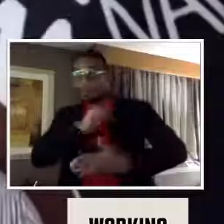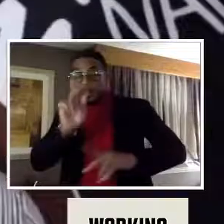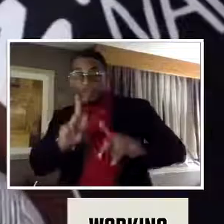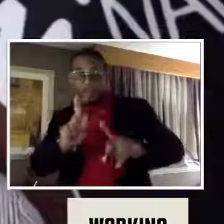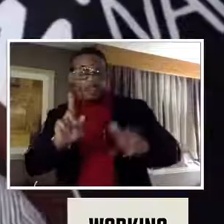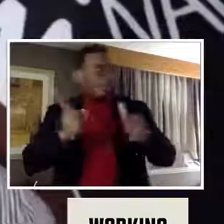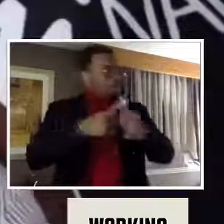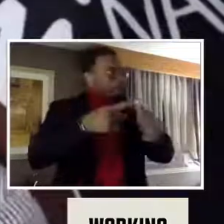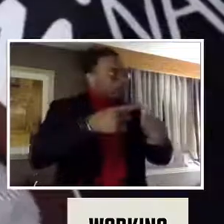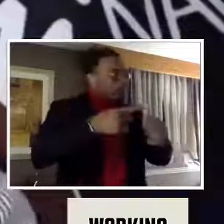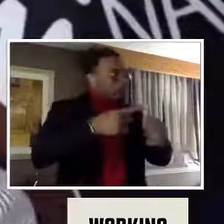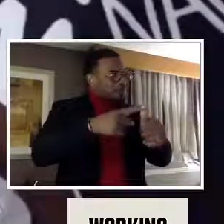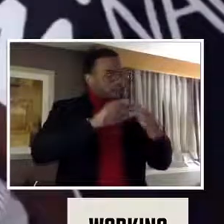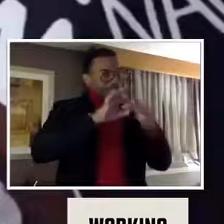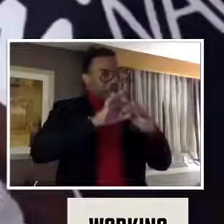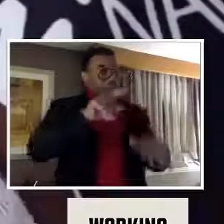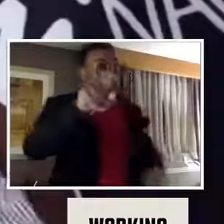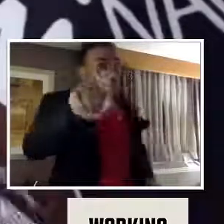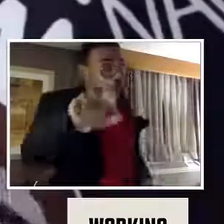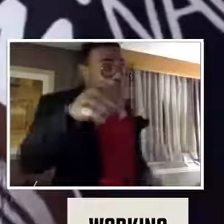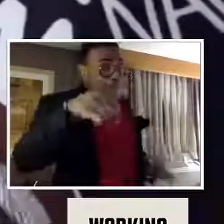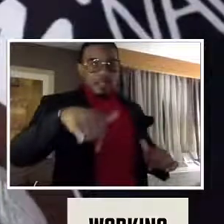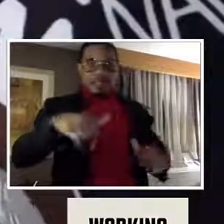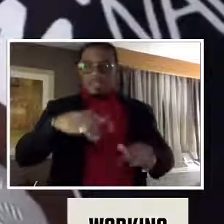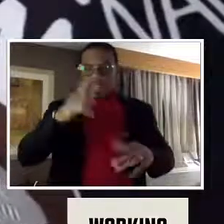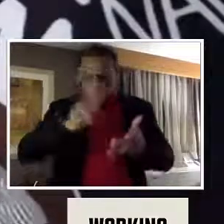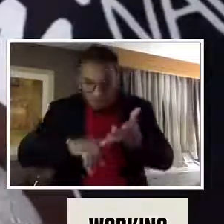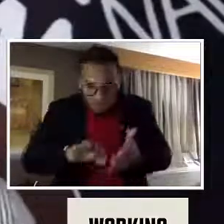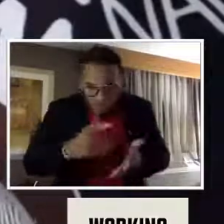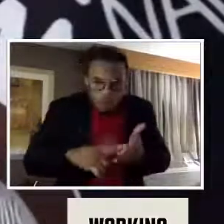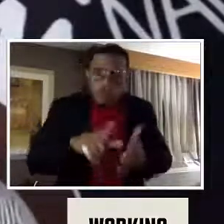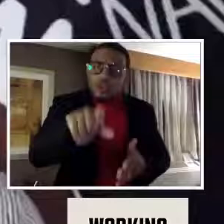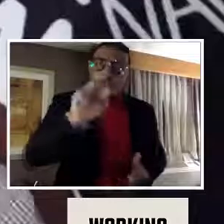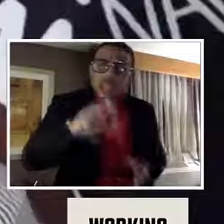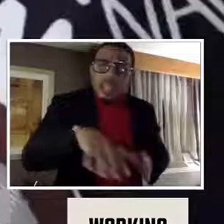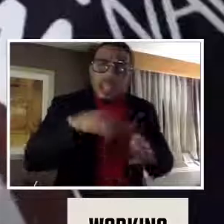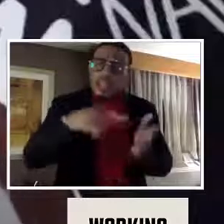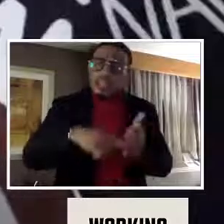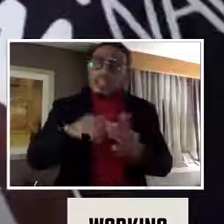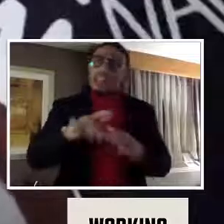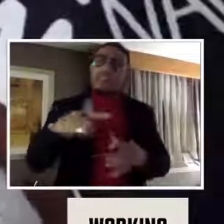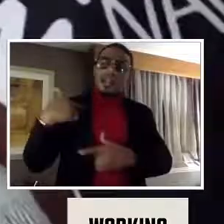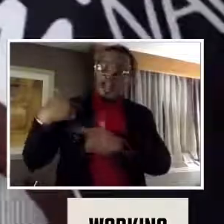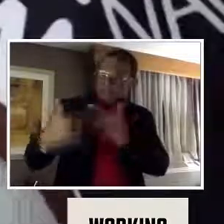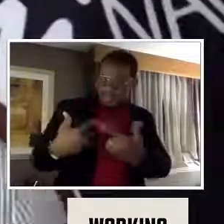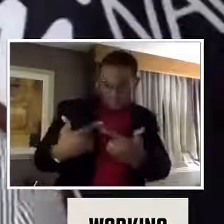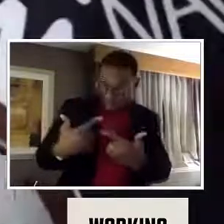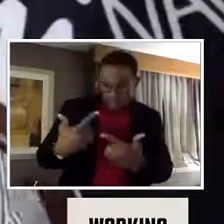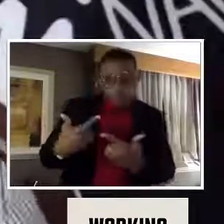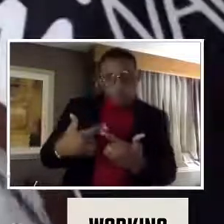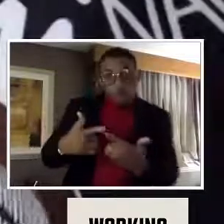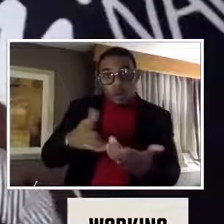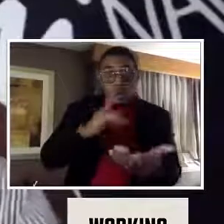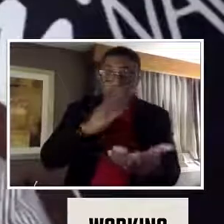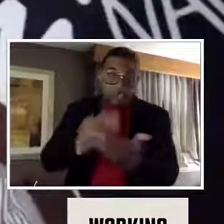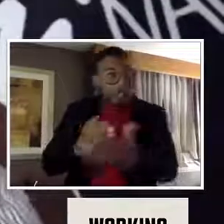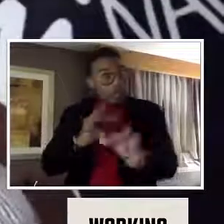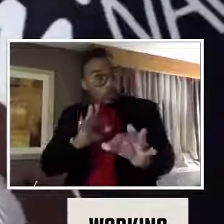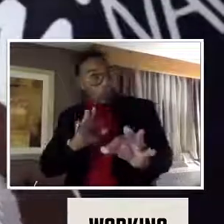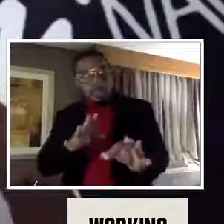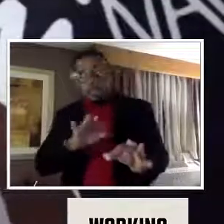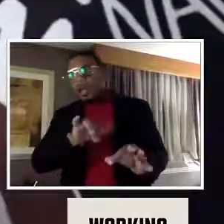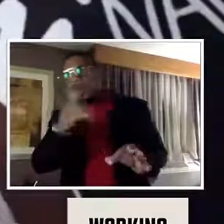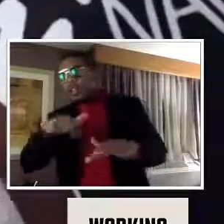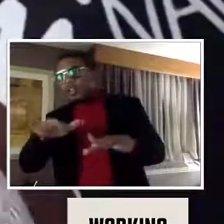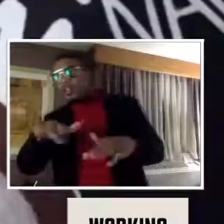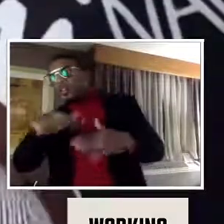So first, connect you to this and find out what is it that you need out of this and your legacy. What is it? You may be good, but what about your